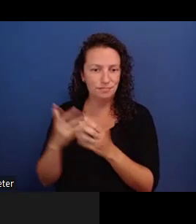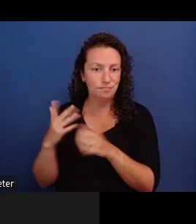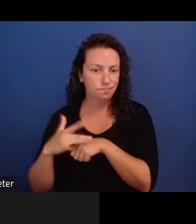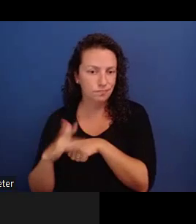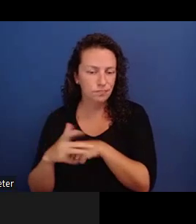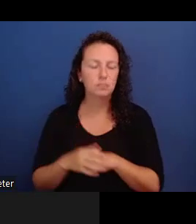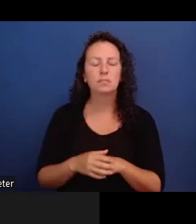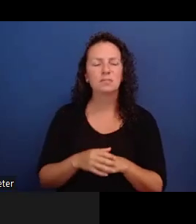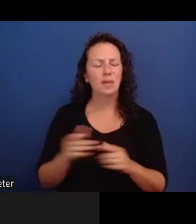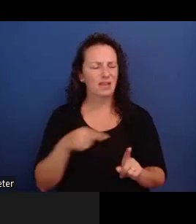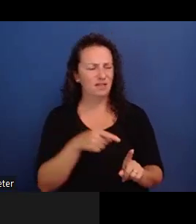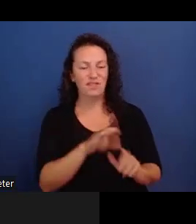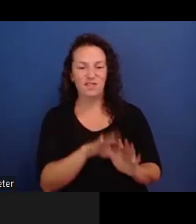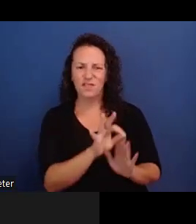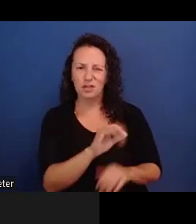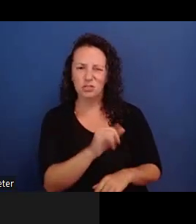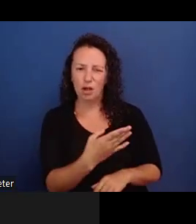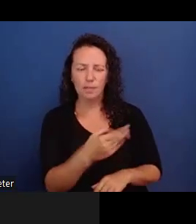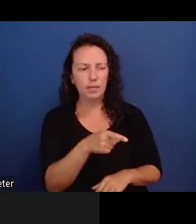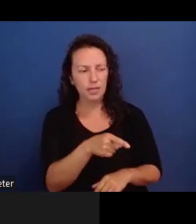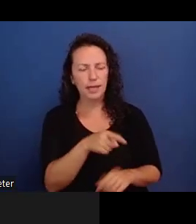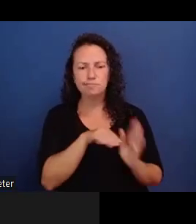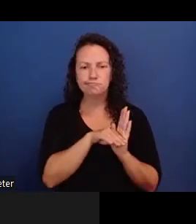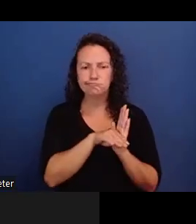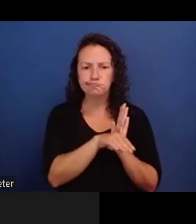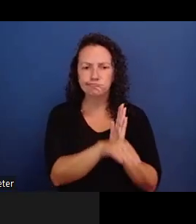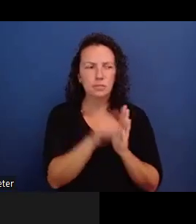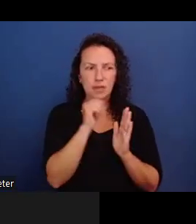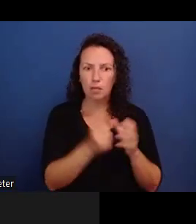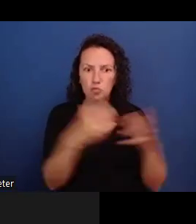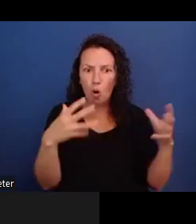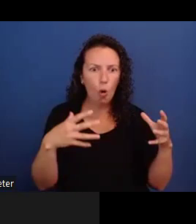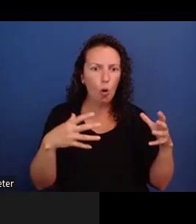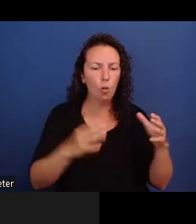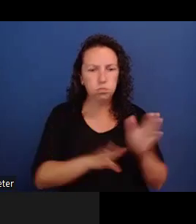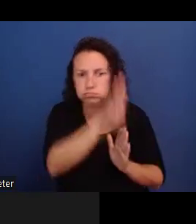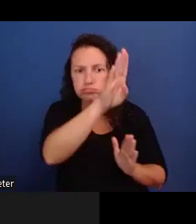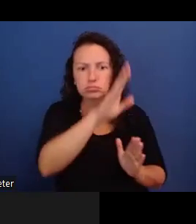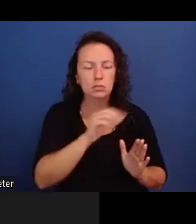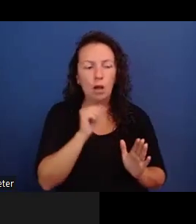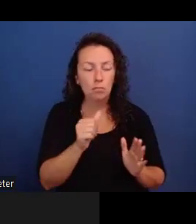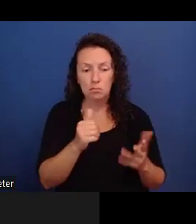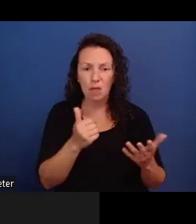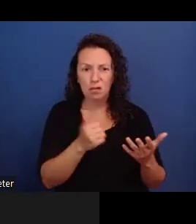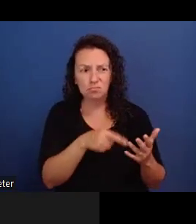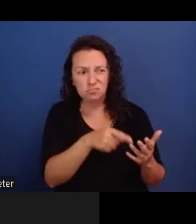growth, and you still want to do it, you know, I think it's worth